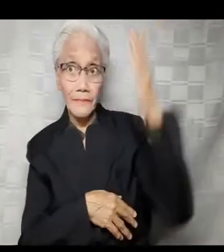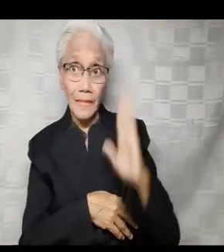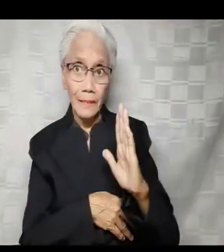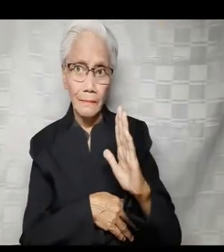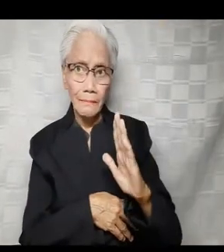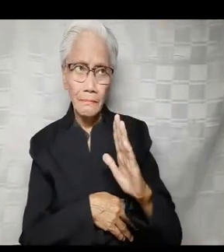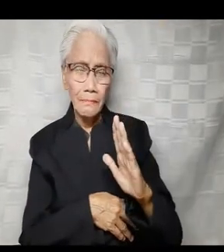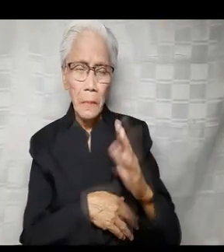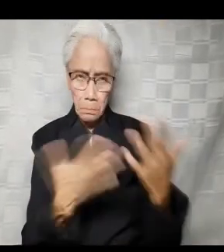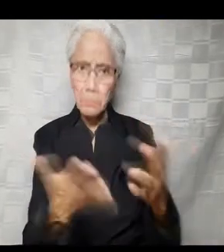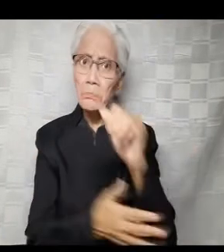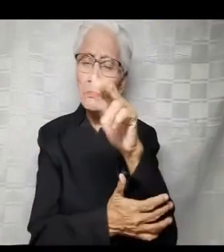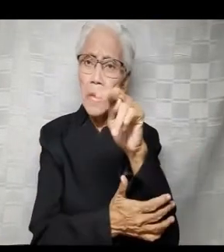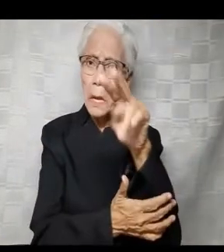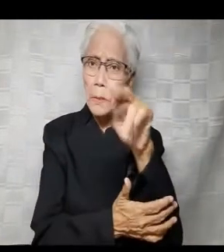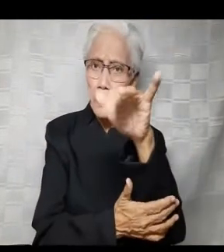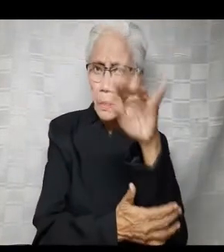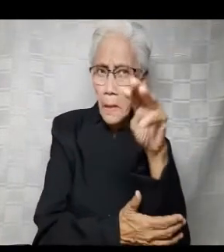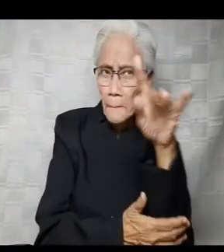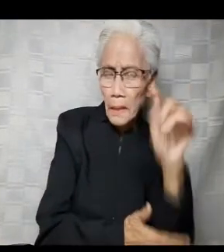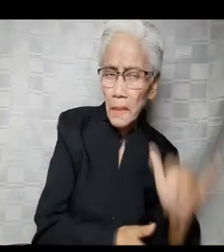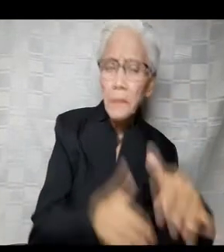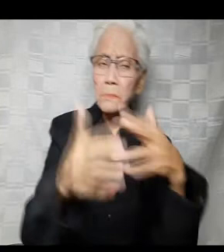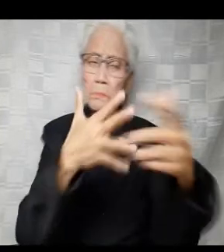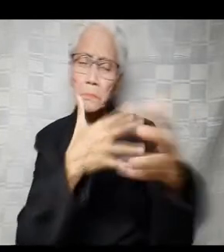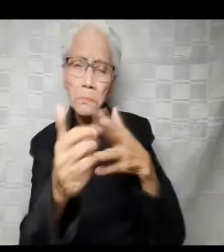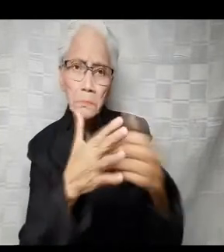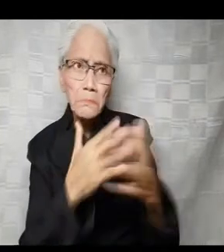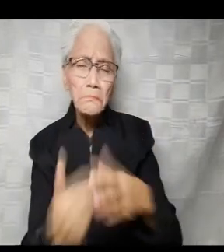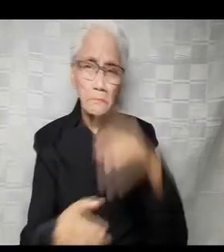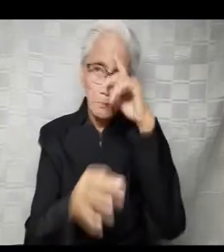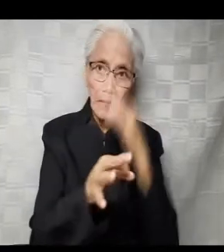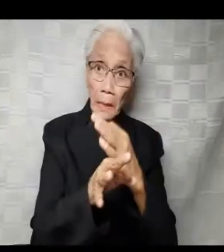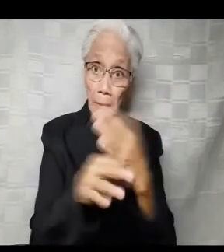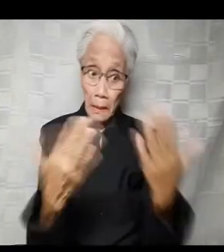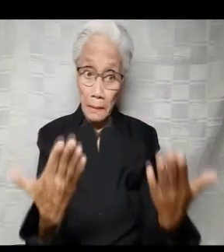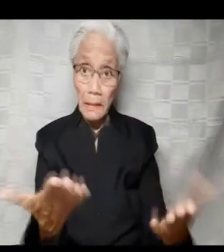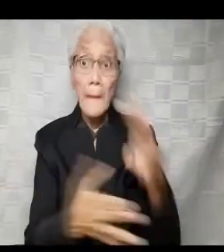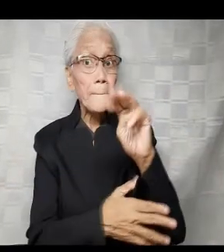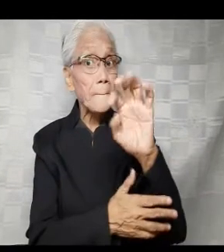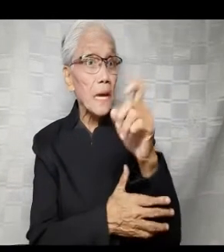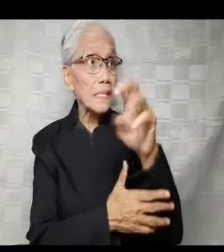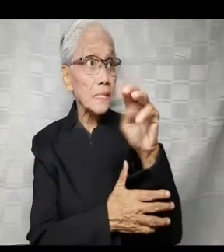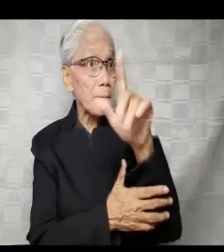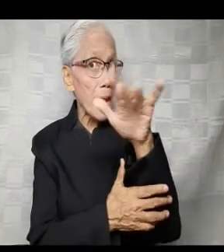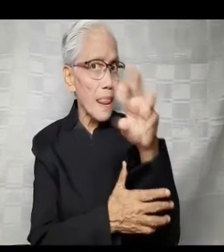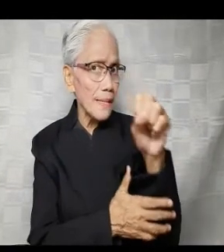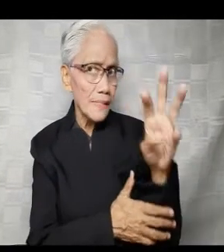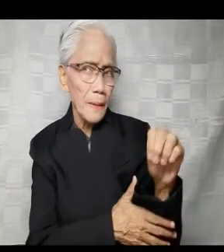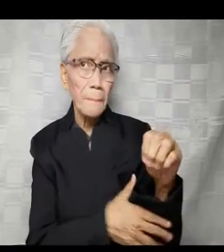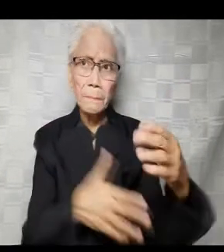as a child of God, keeping the faith and commitment even in anonymity,